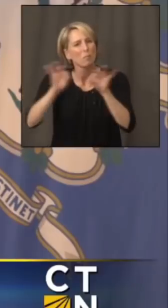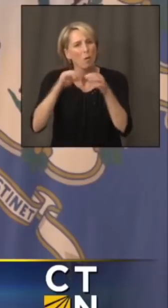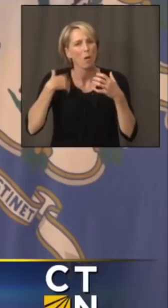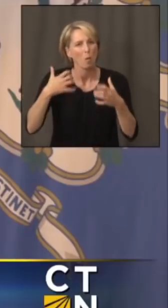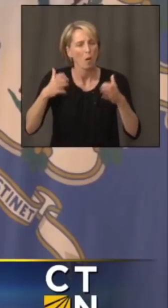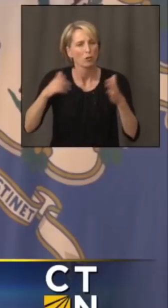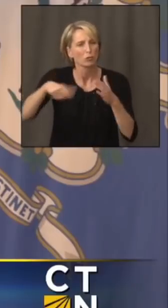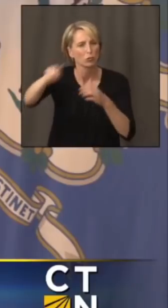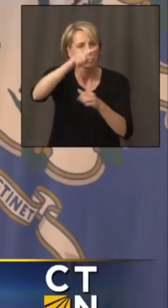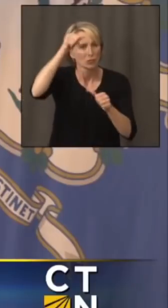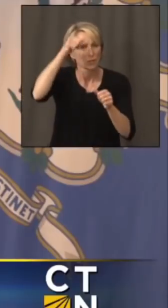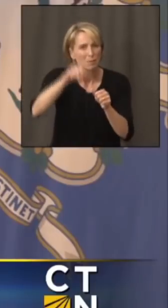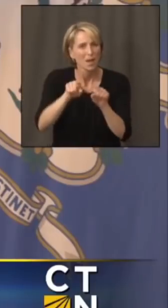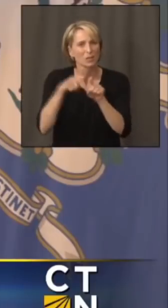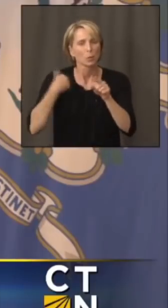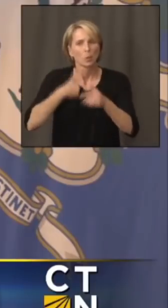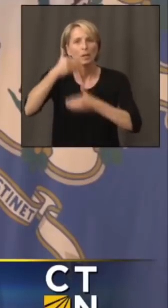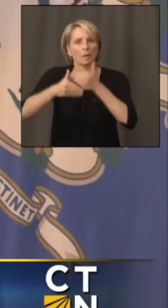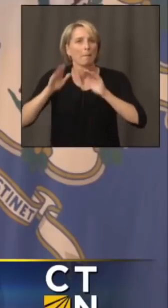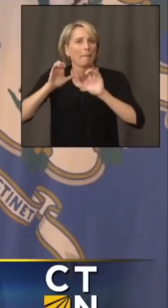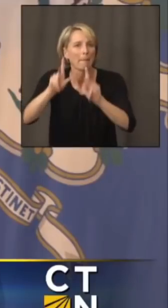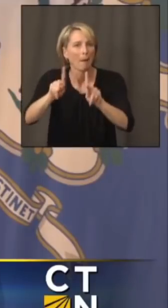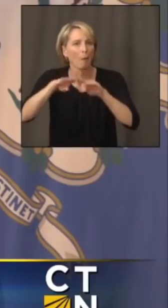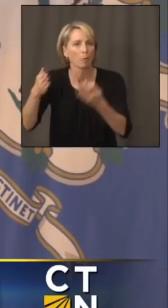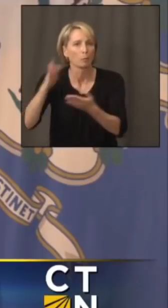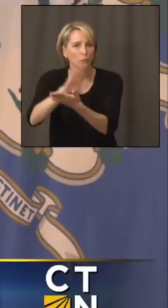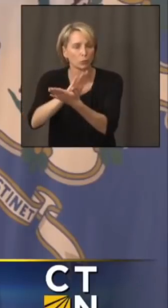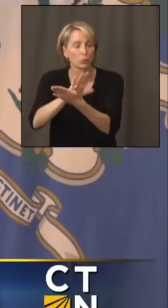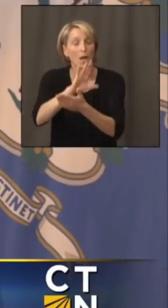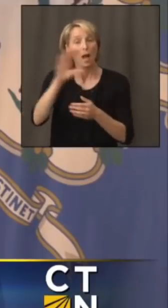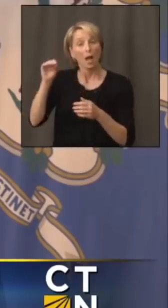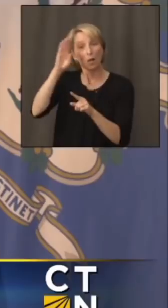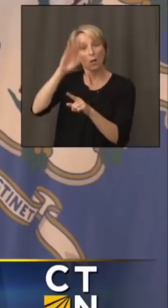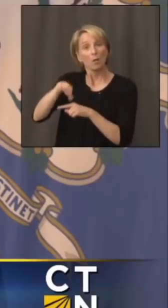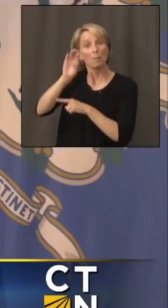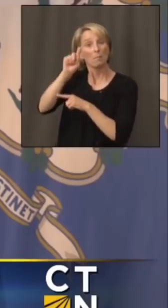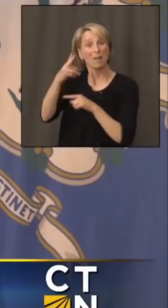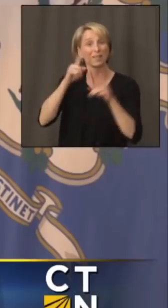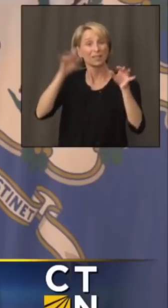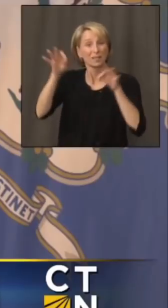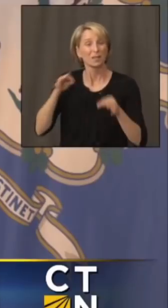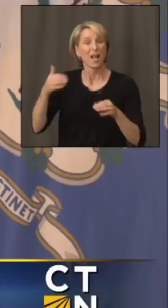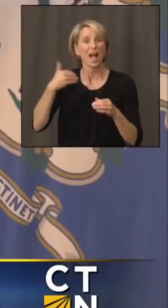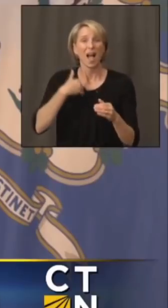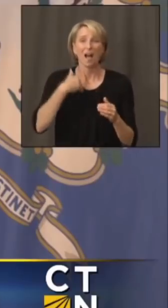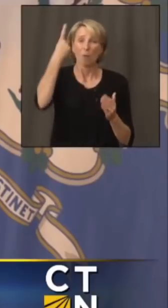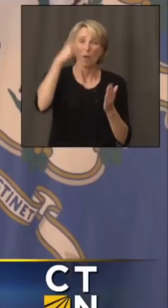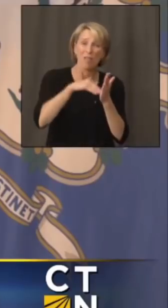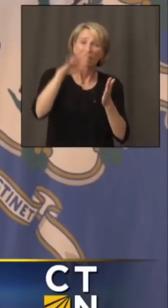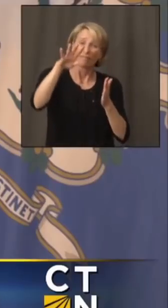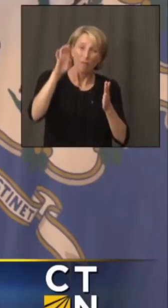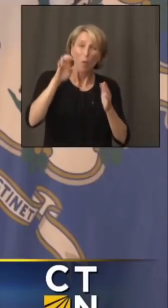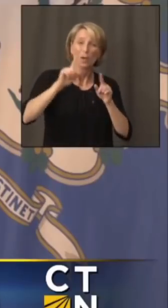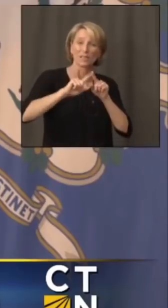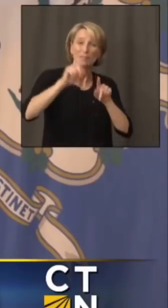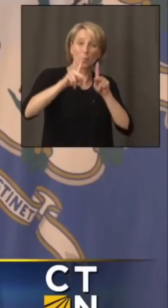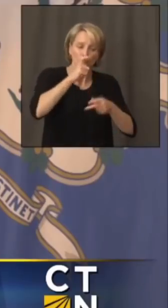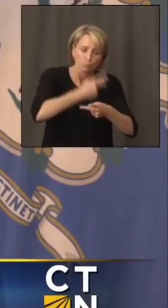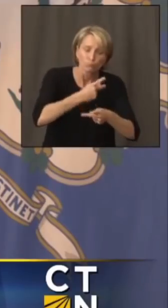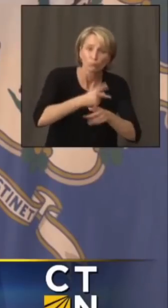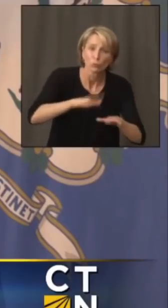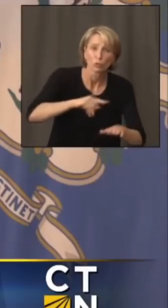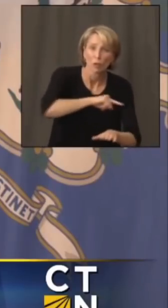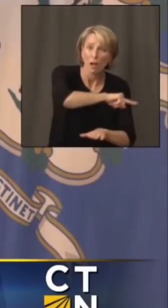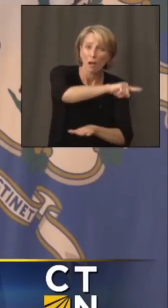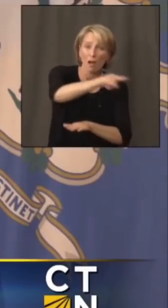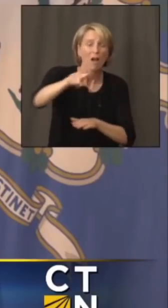school day. And also, as Beth pointed out, look, we have 1,400 providers. We had thousands and thousands of kids as well